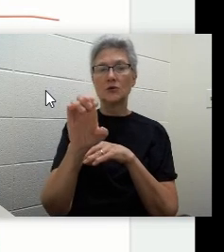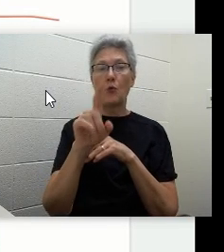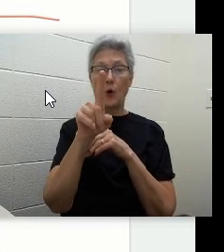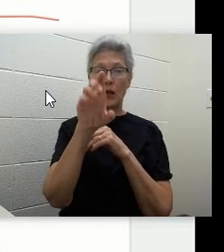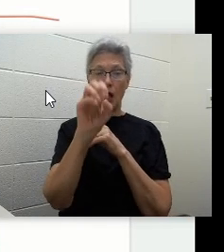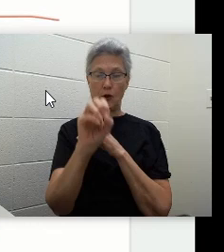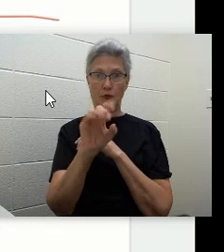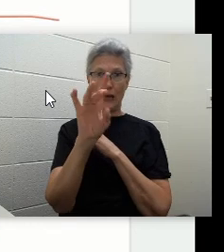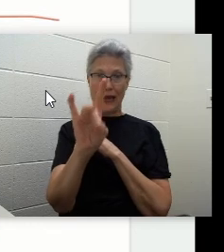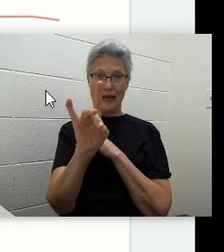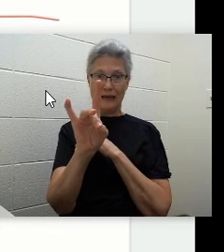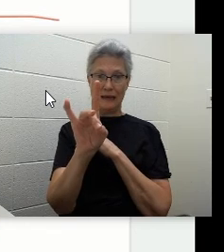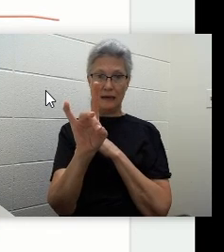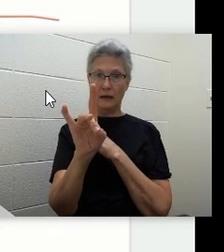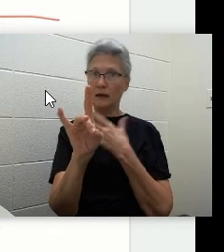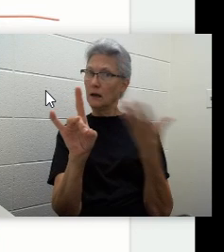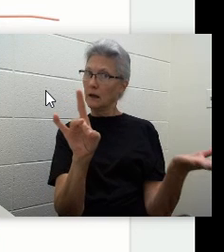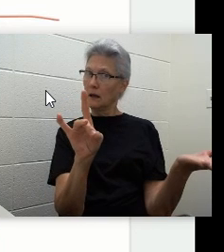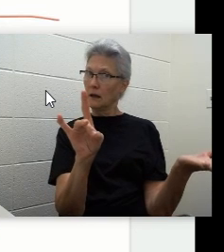108.